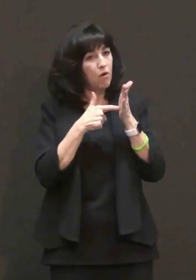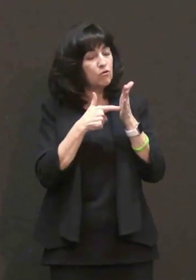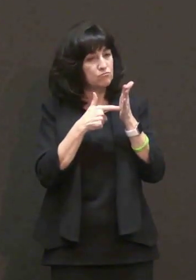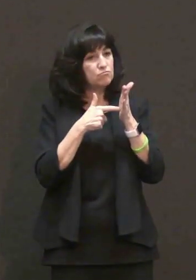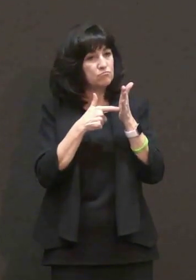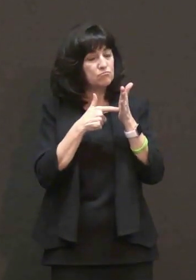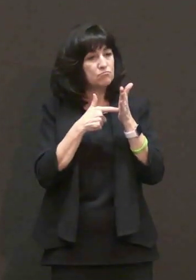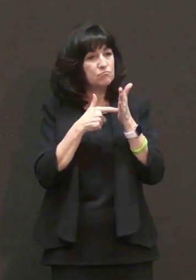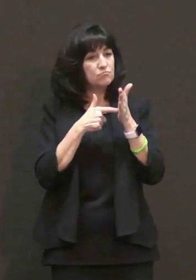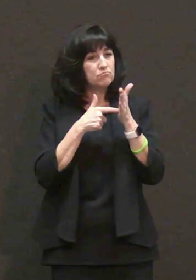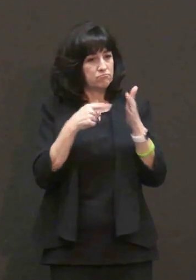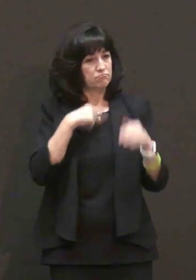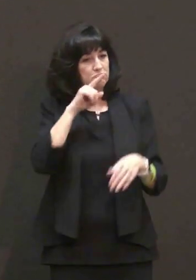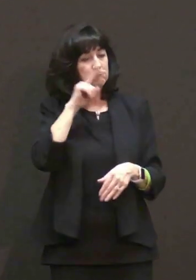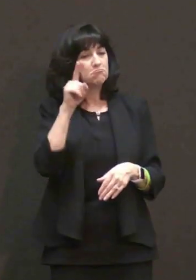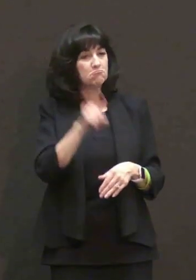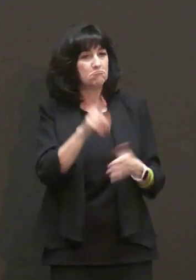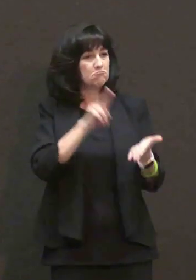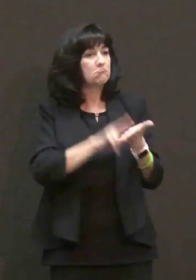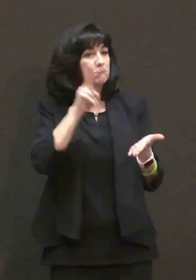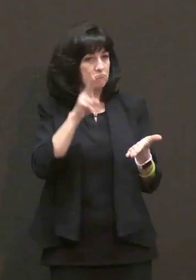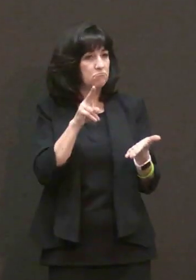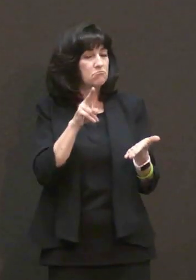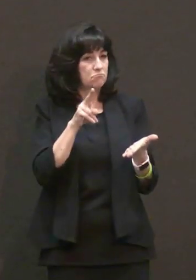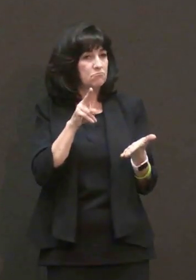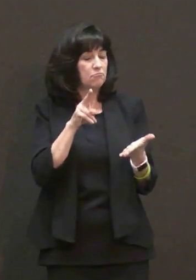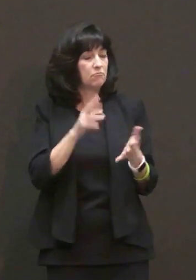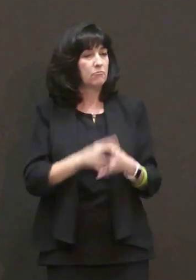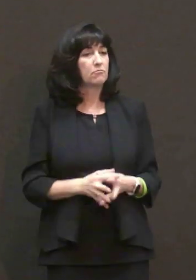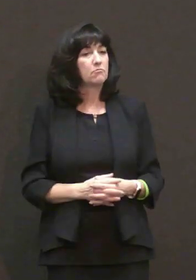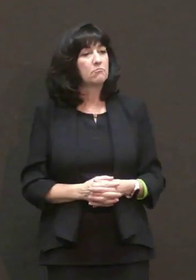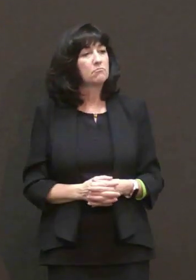executive order amendment or our declaration amendment.